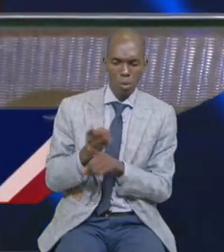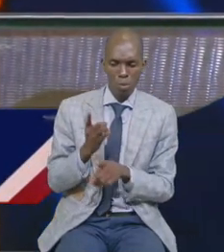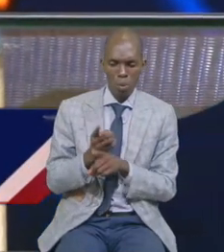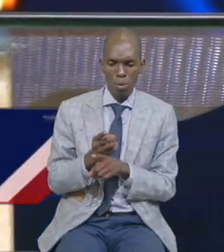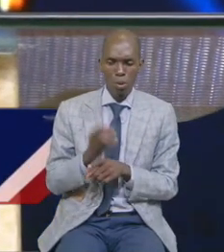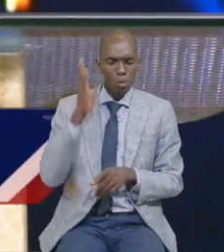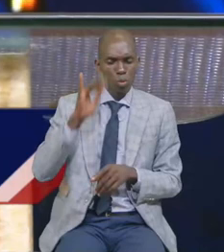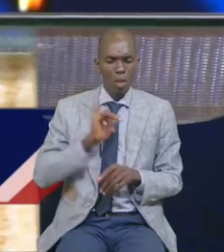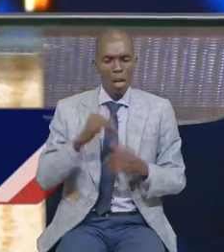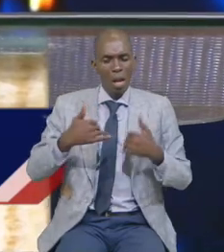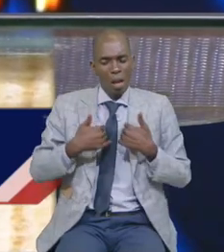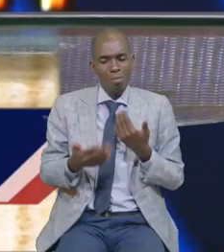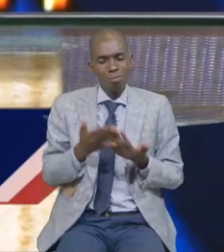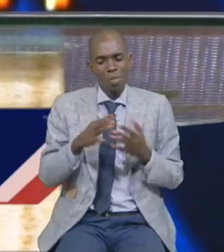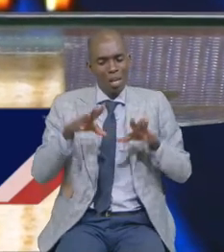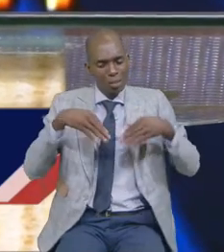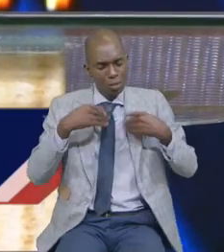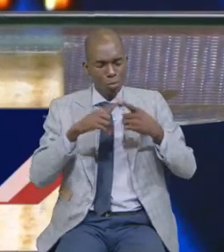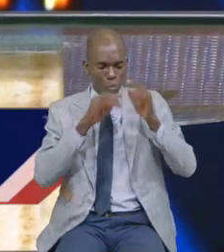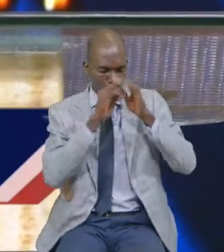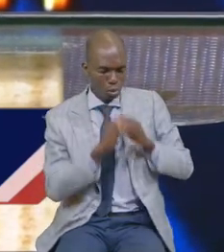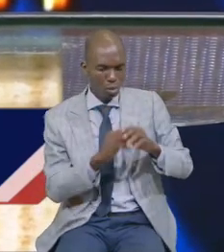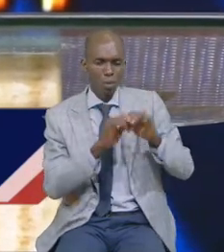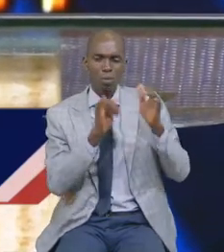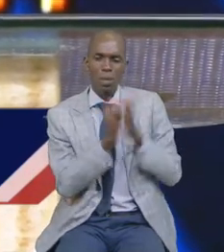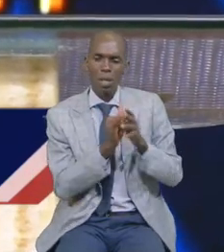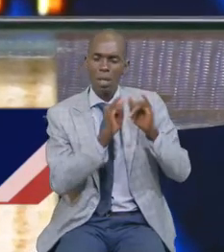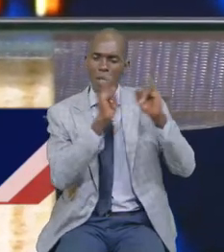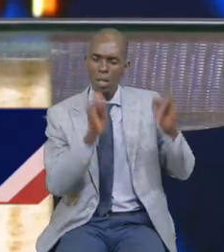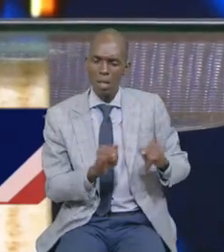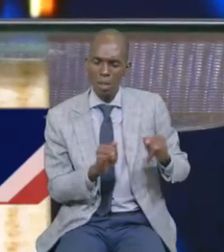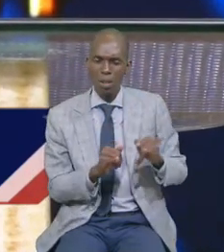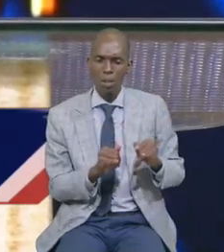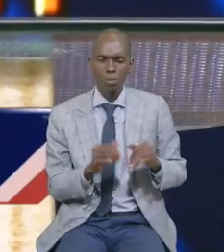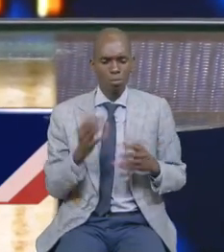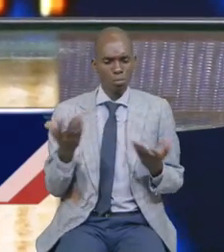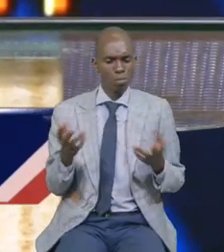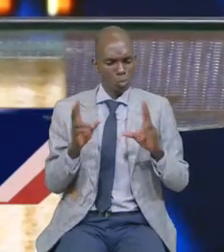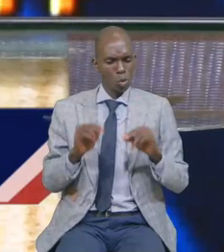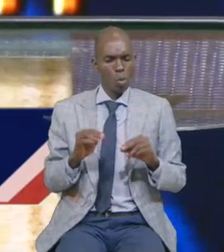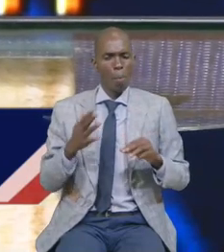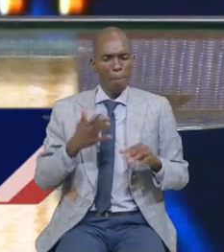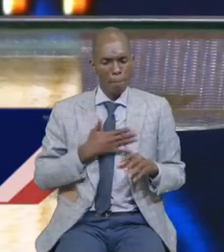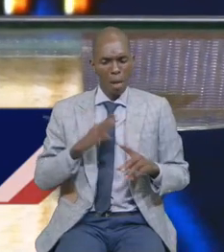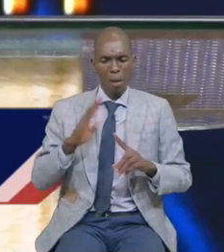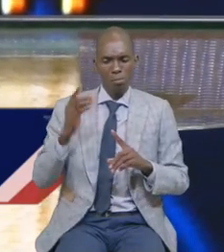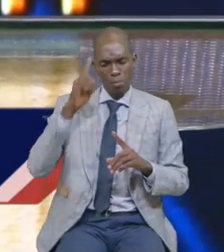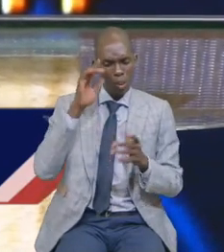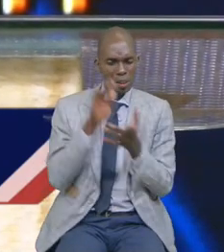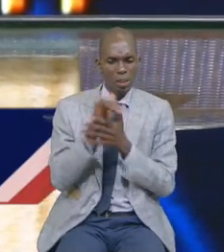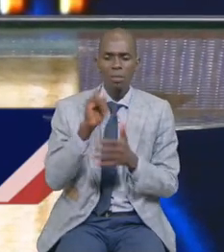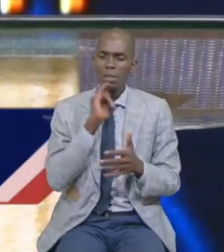no was he trying to worship Idol yes it was wrong my conviction is God alone